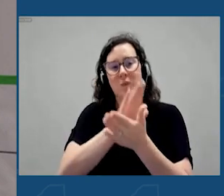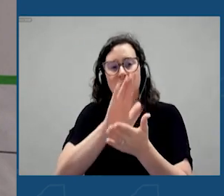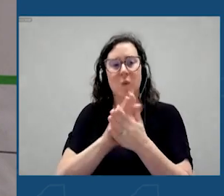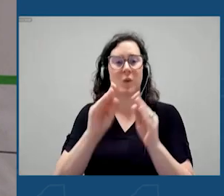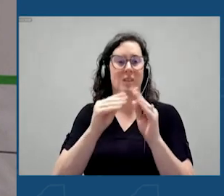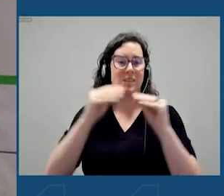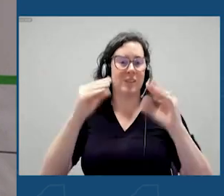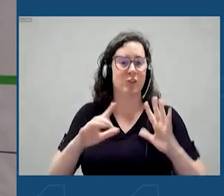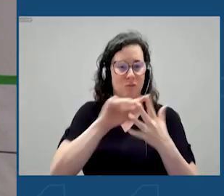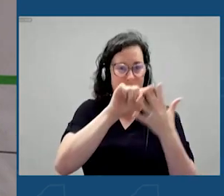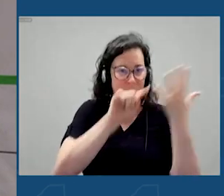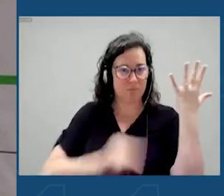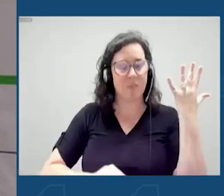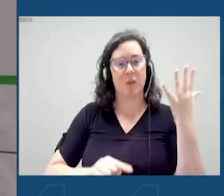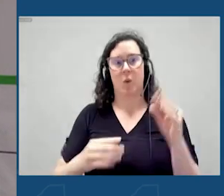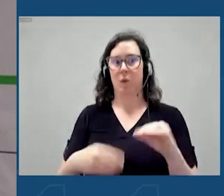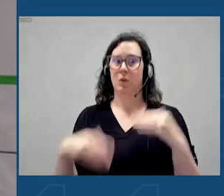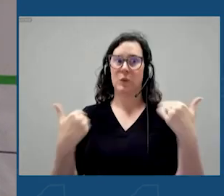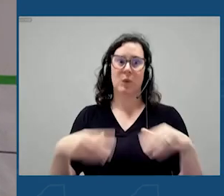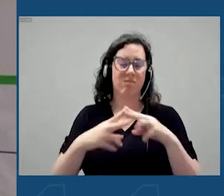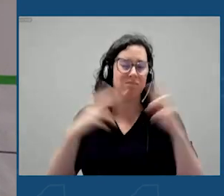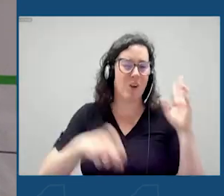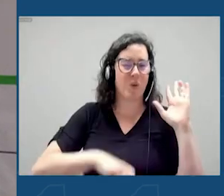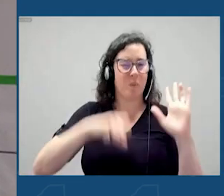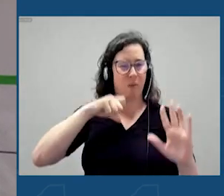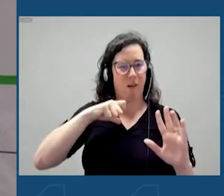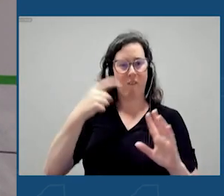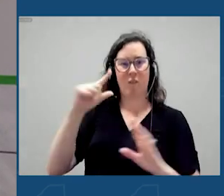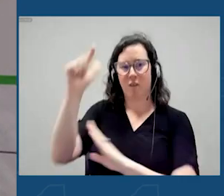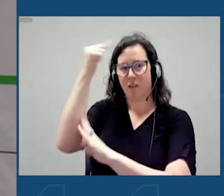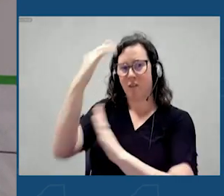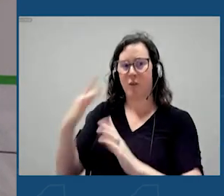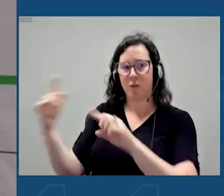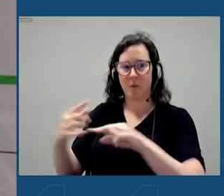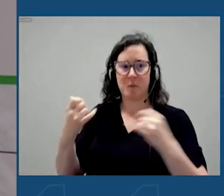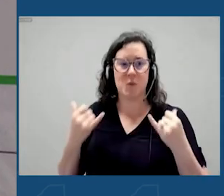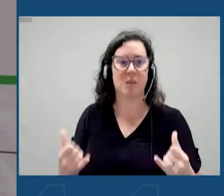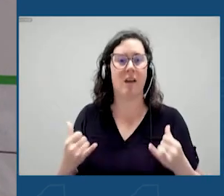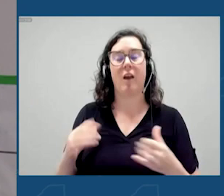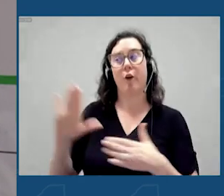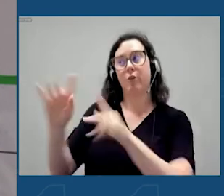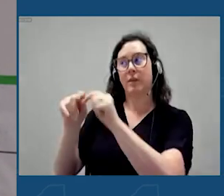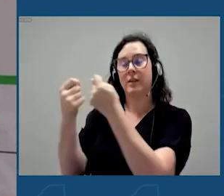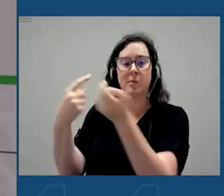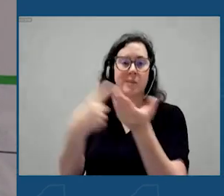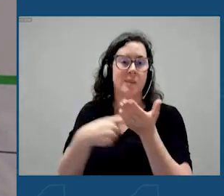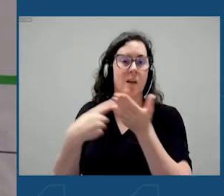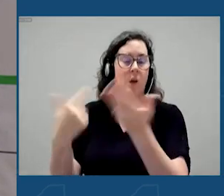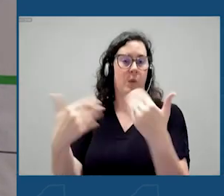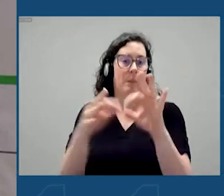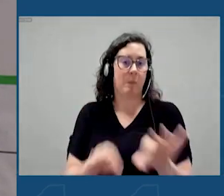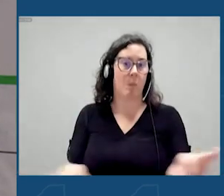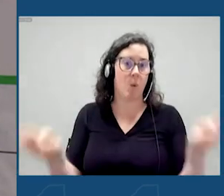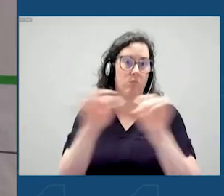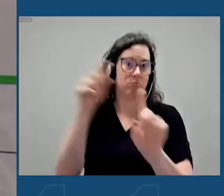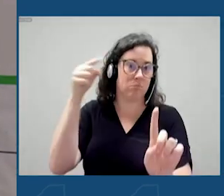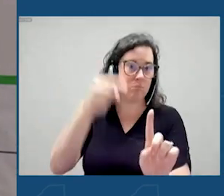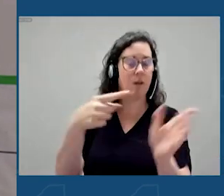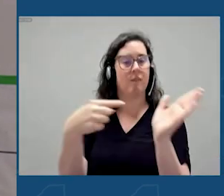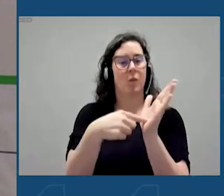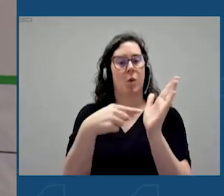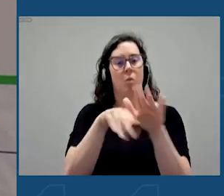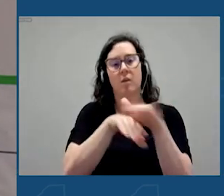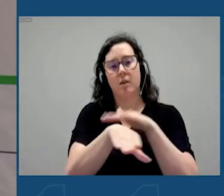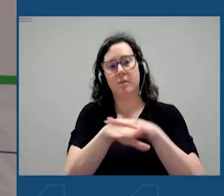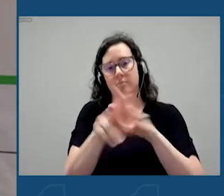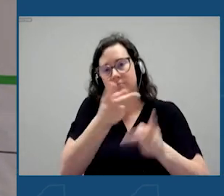prouder to host Governor Hochul today and her team to talk about an issue that's so important to all of us in this room today: affordable and accessible